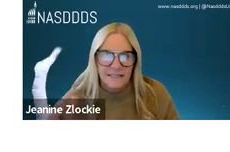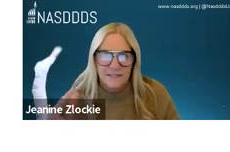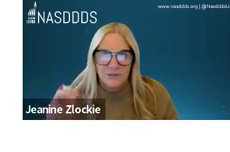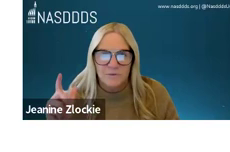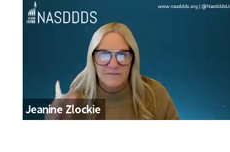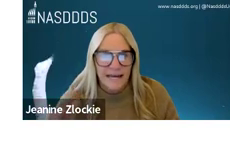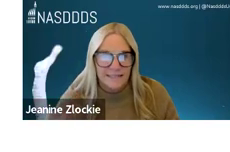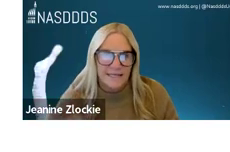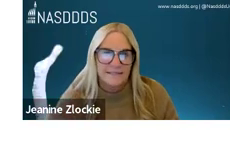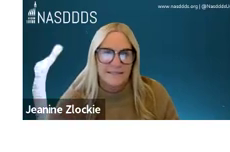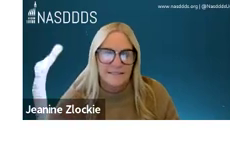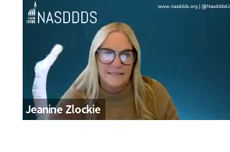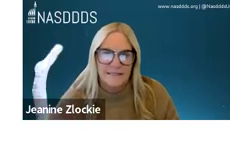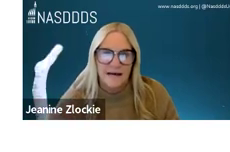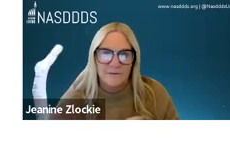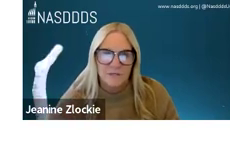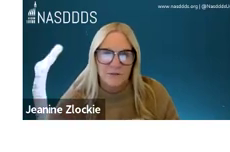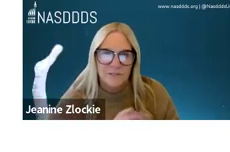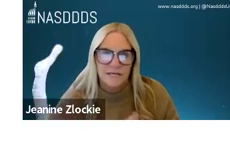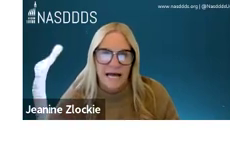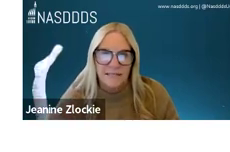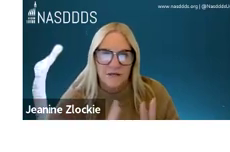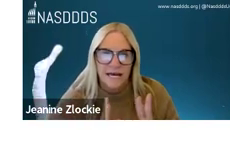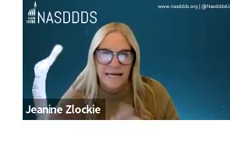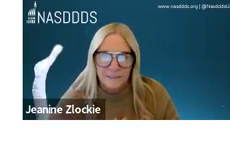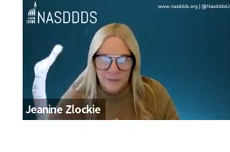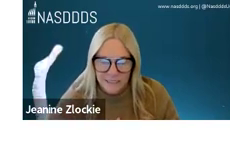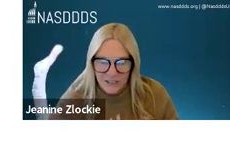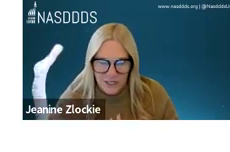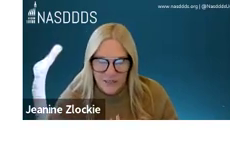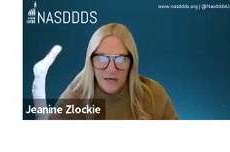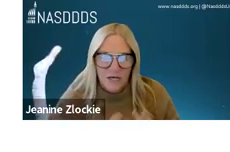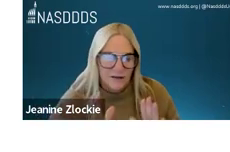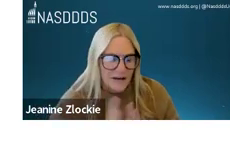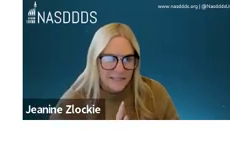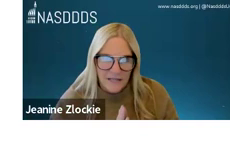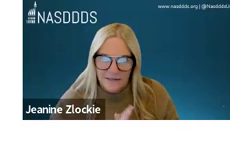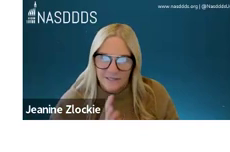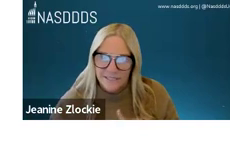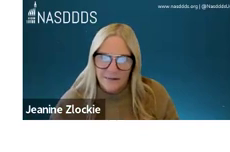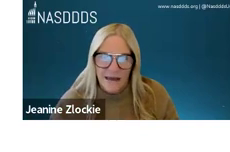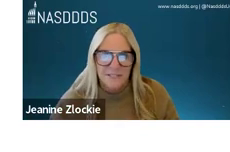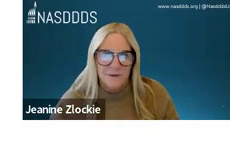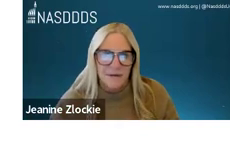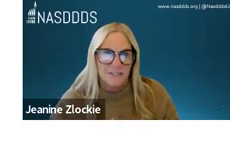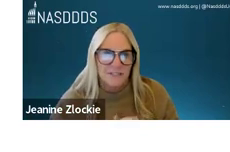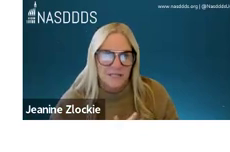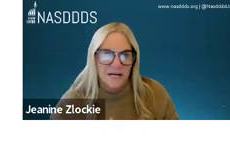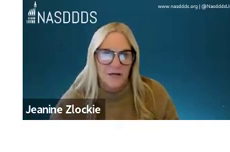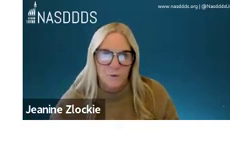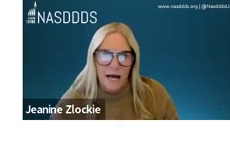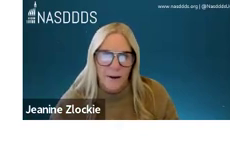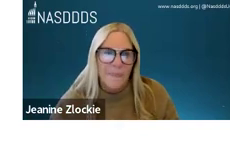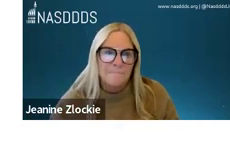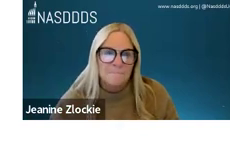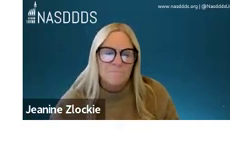and seeks to prevent instances of abuse, neglect, and exploitation. You'll find a lot of incident management measures in